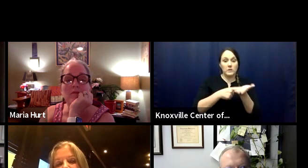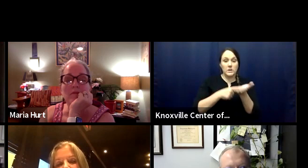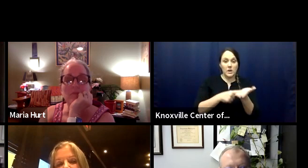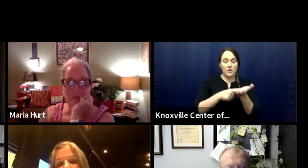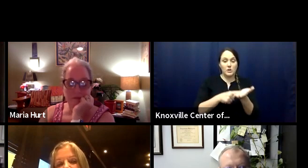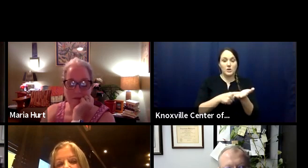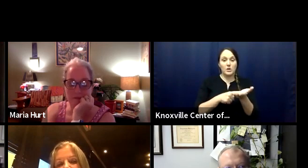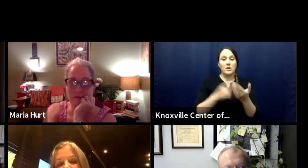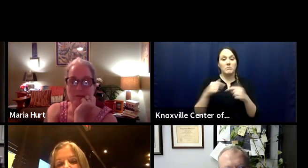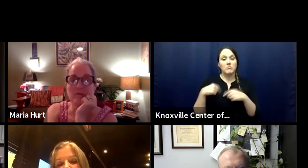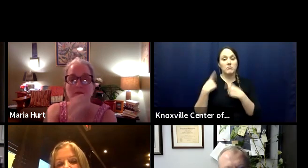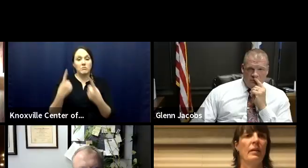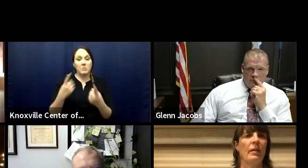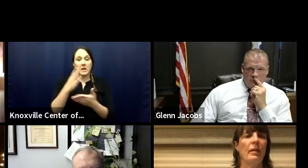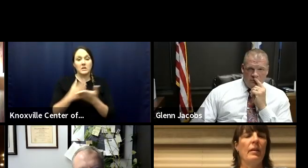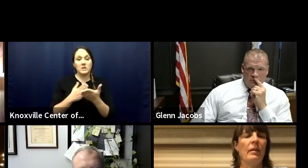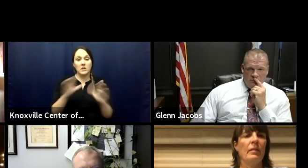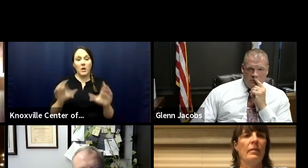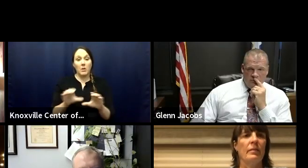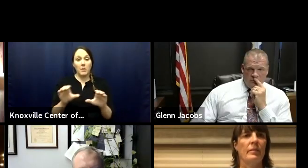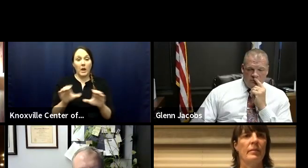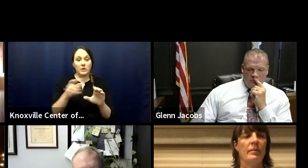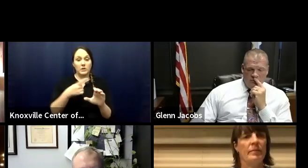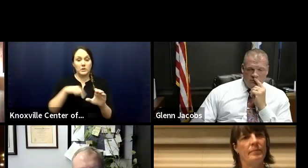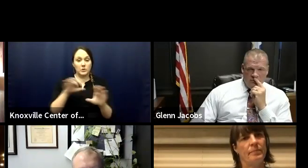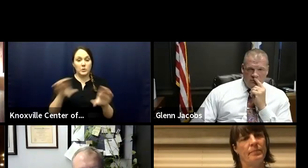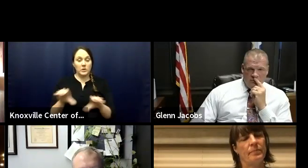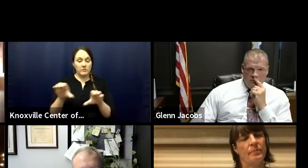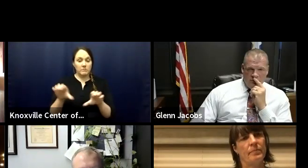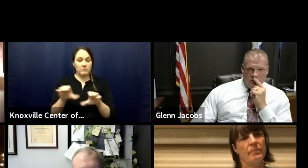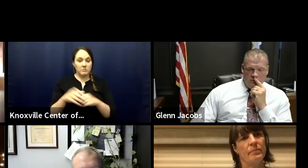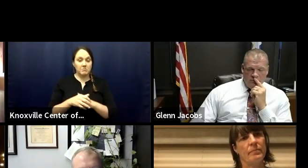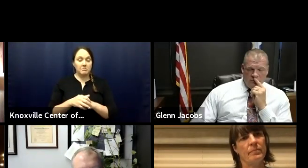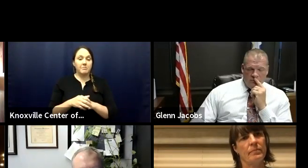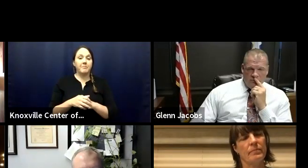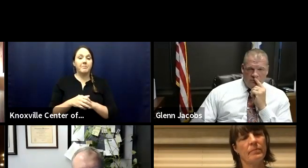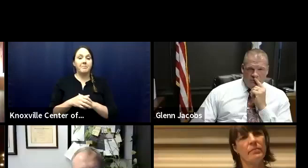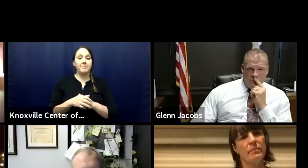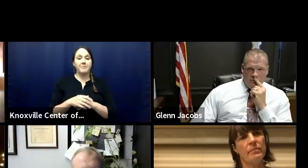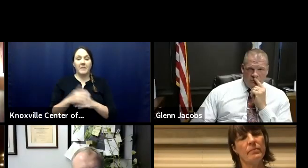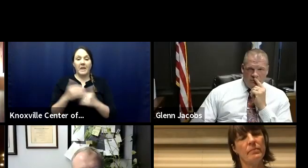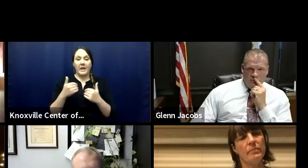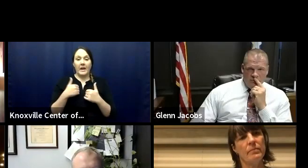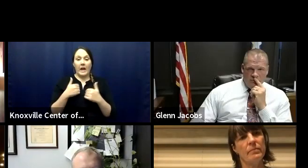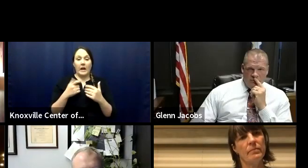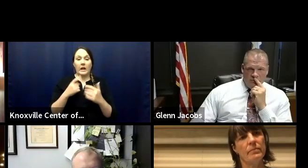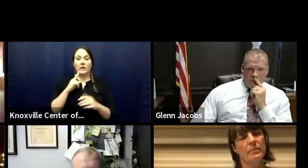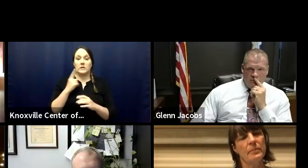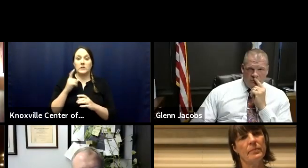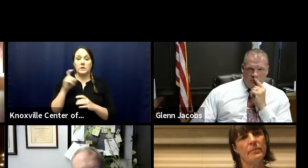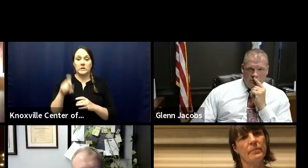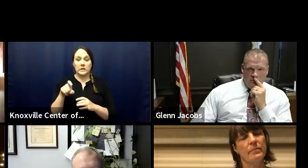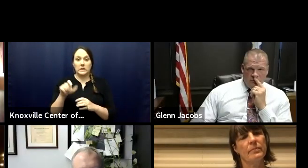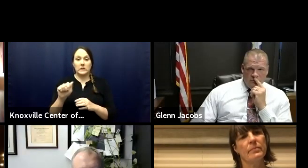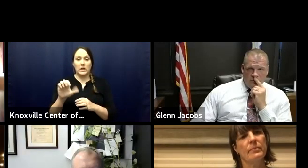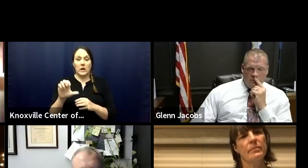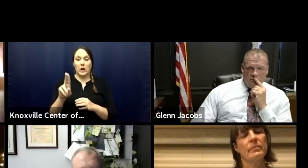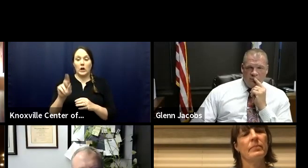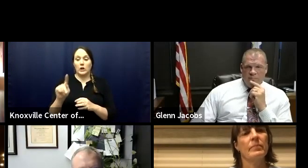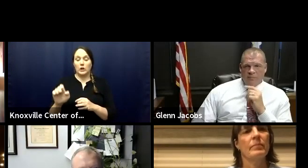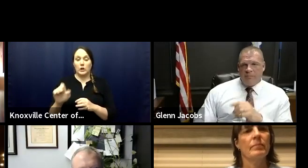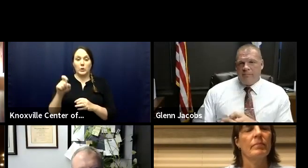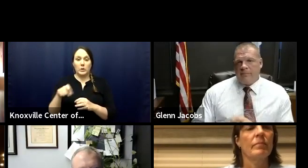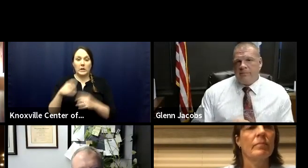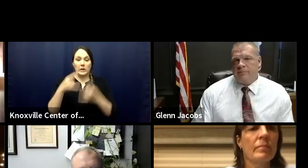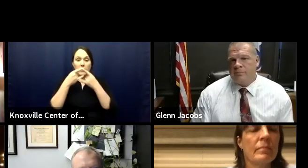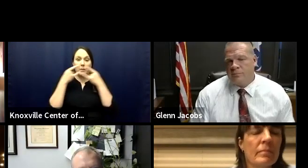some actions that we have taken that had an acute need. For example, the mask mandate back